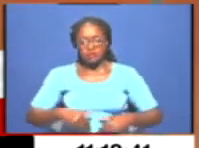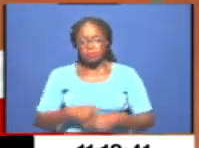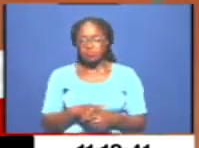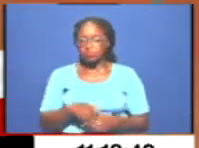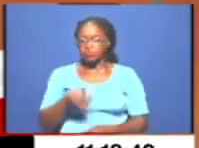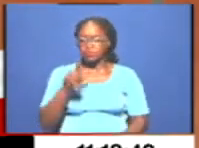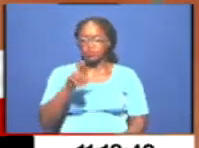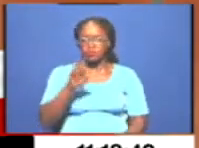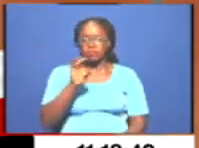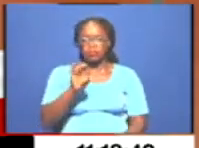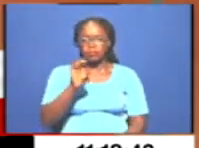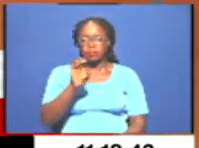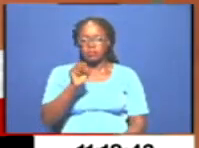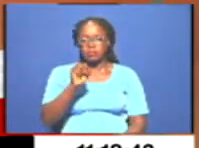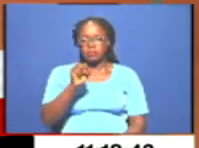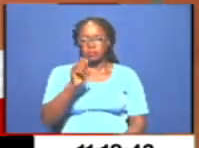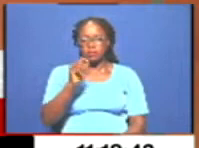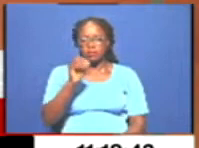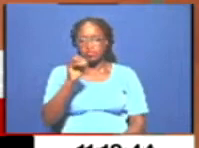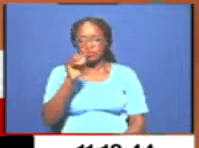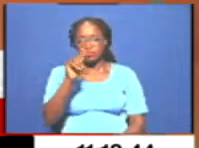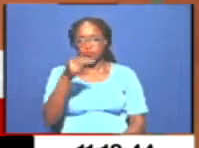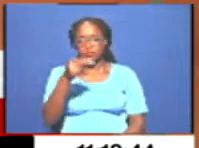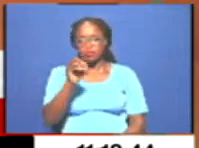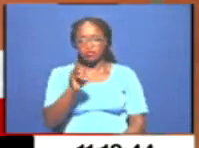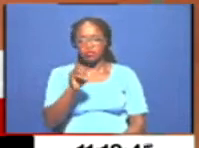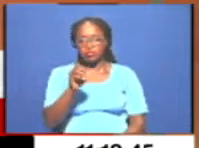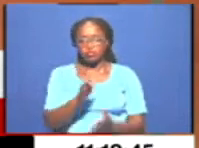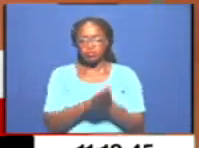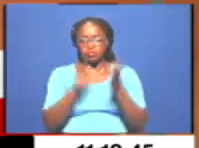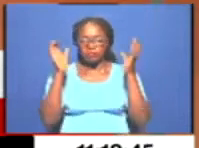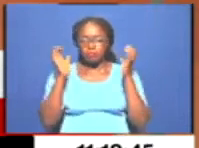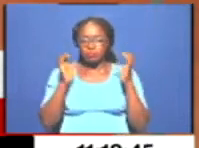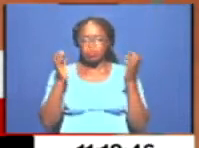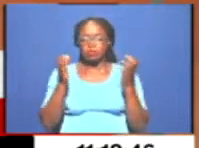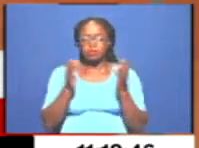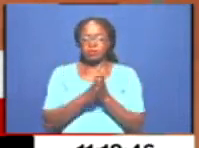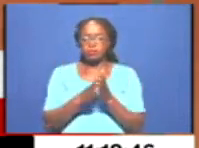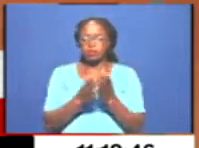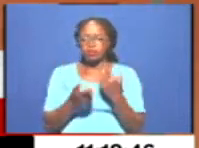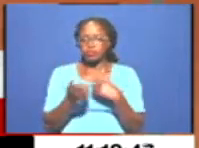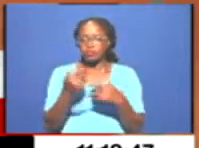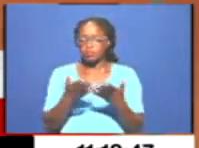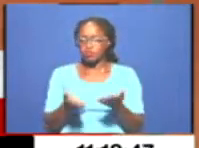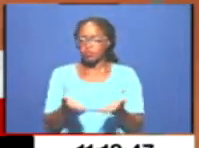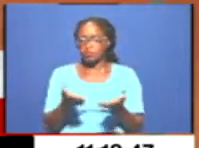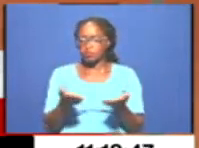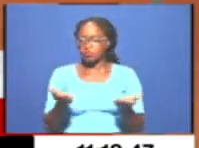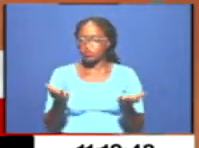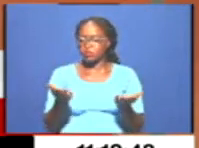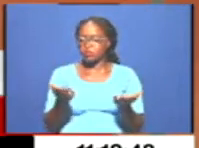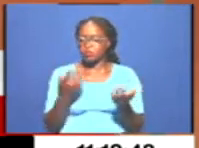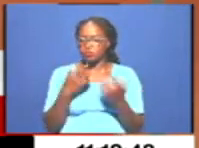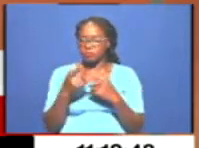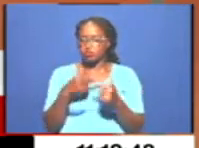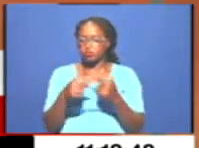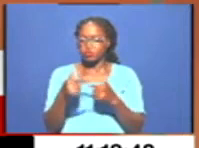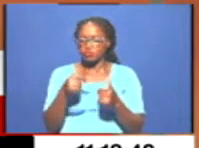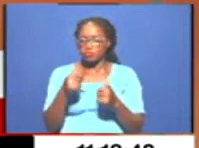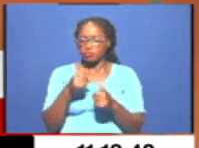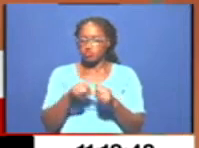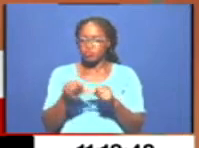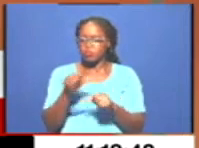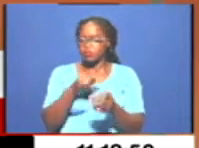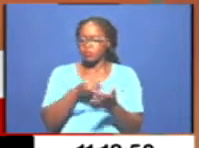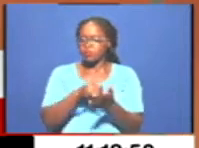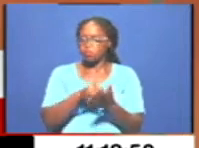Ethiopia coming in and redrawing eventually. Everyone settled about this. Talk to us about the games for the youth. I